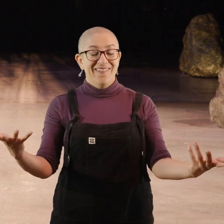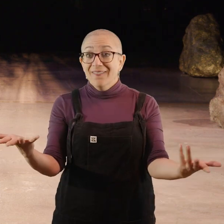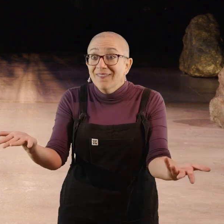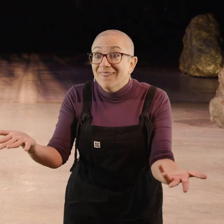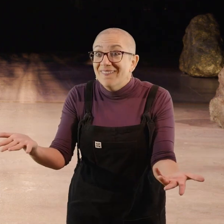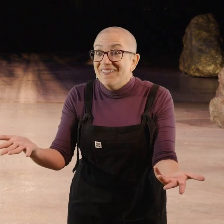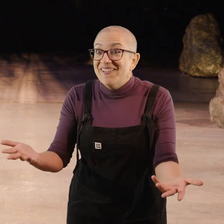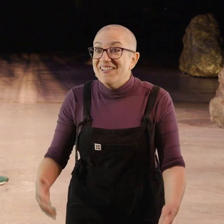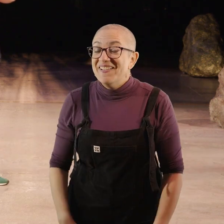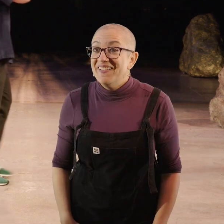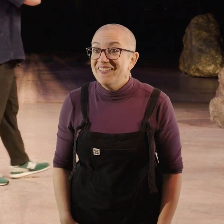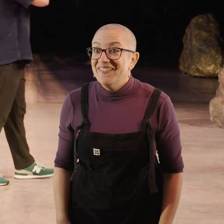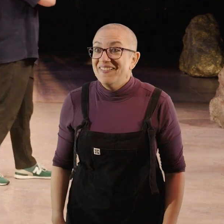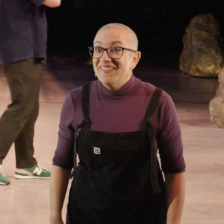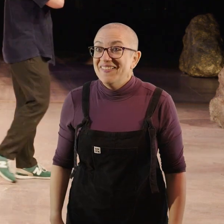great quell?